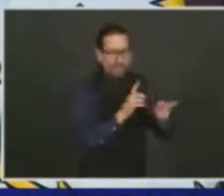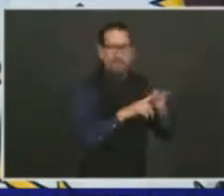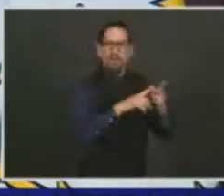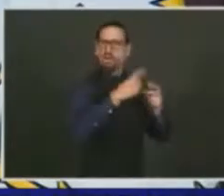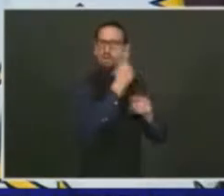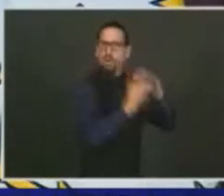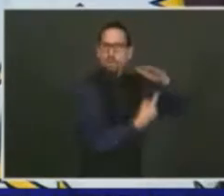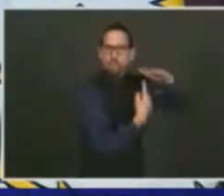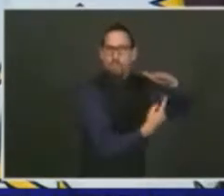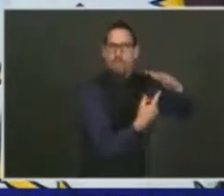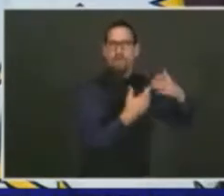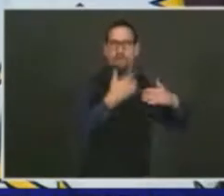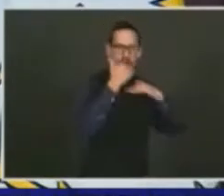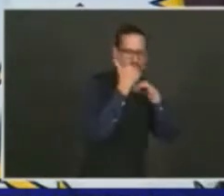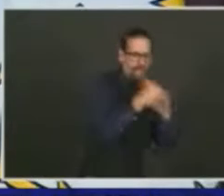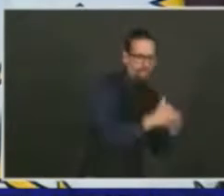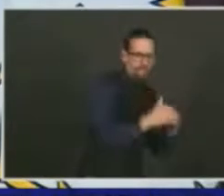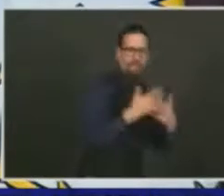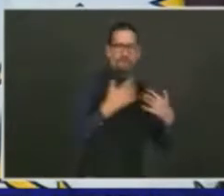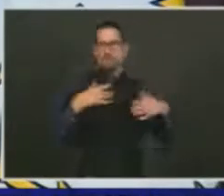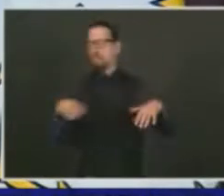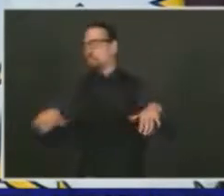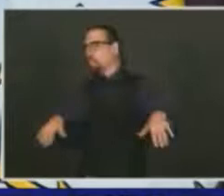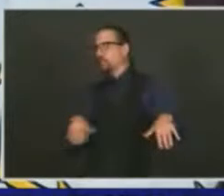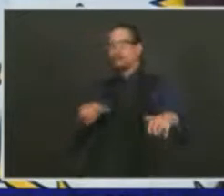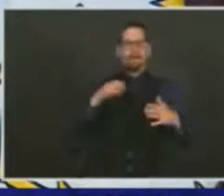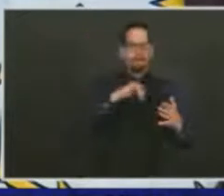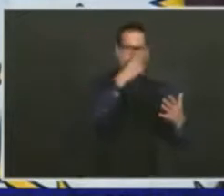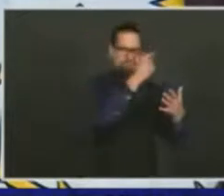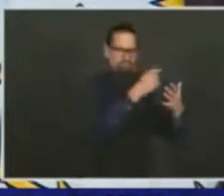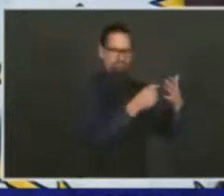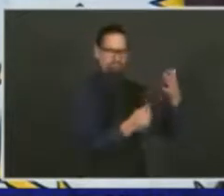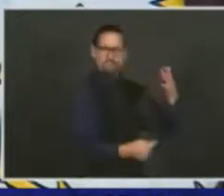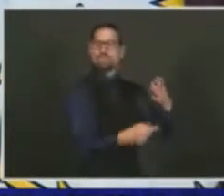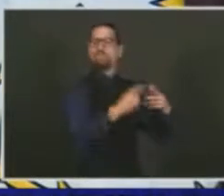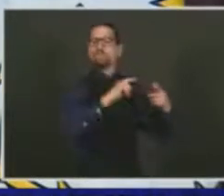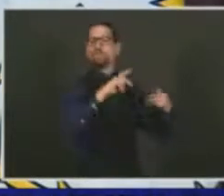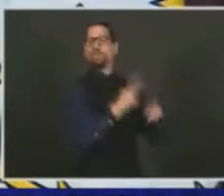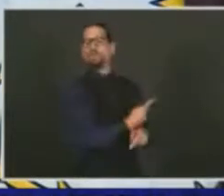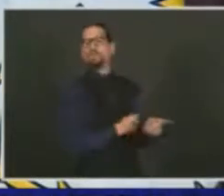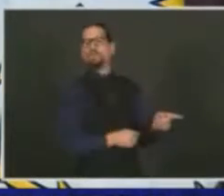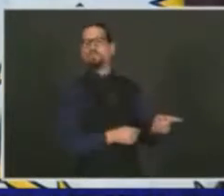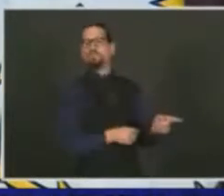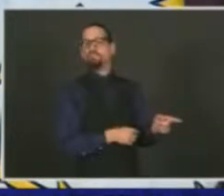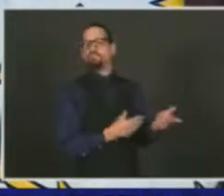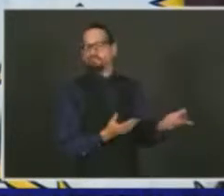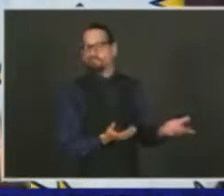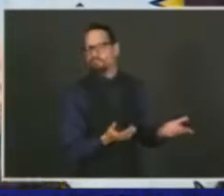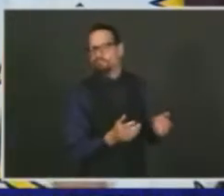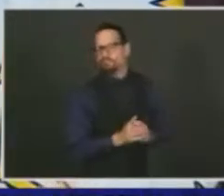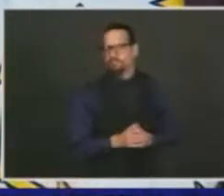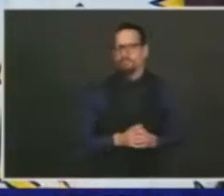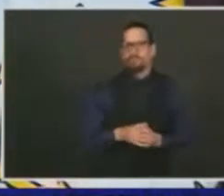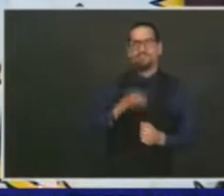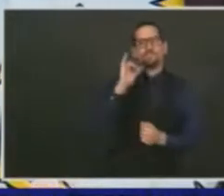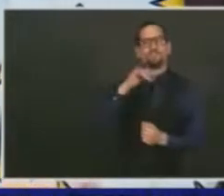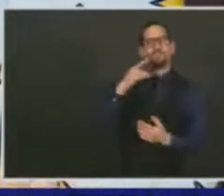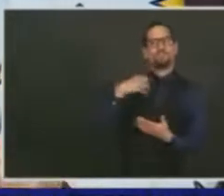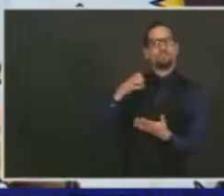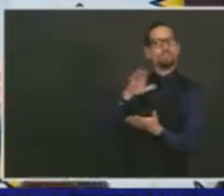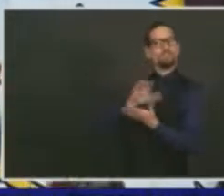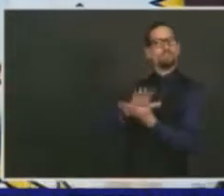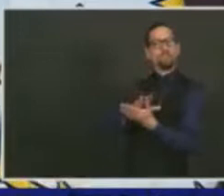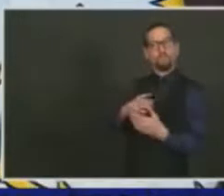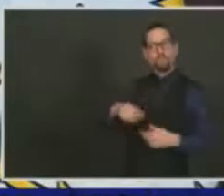Now, one area that's critical to keeping kids in school and limiting the spread of the virus is effective systems, effective